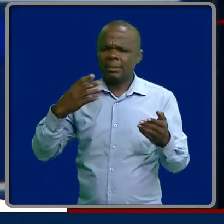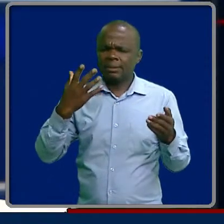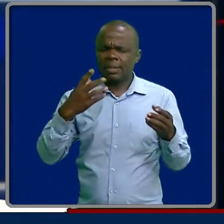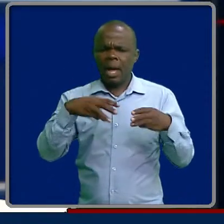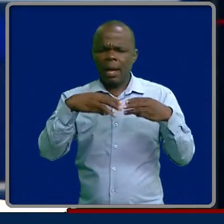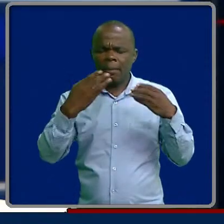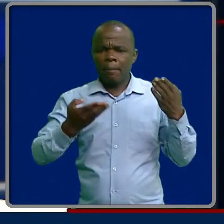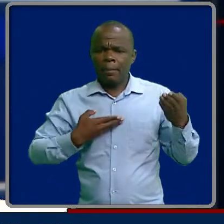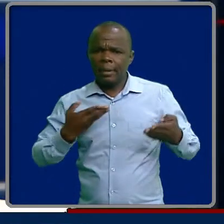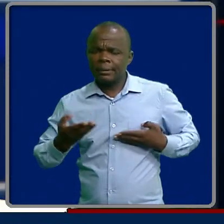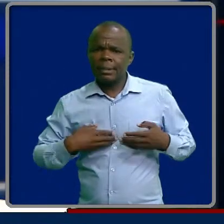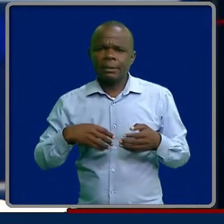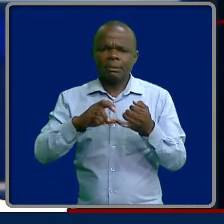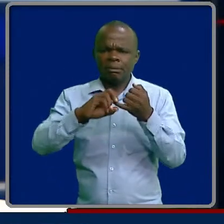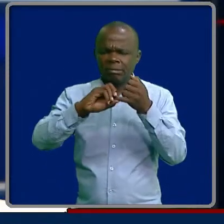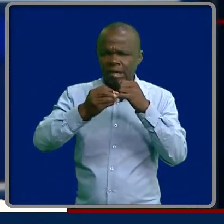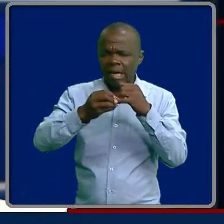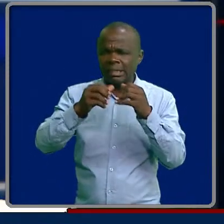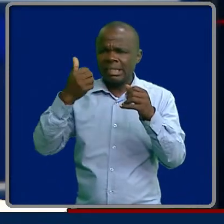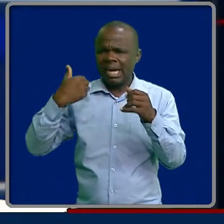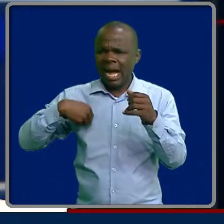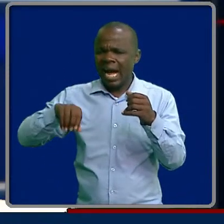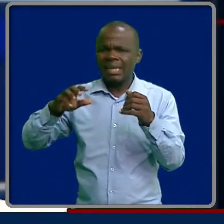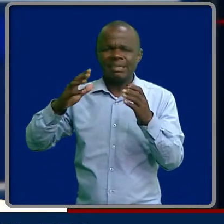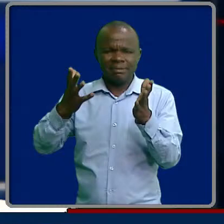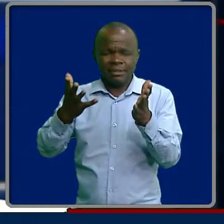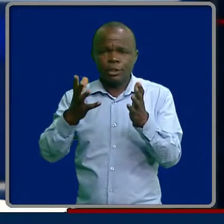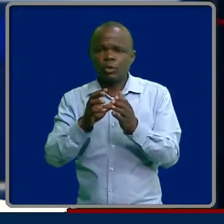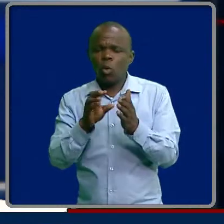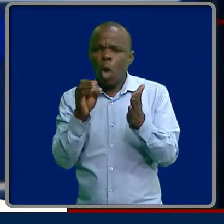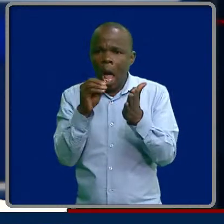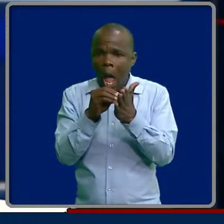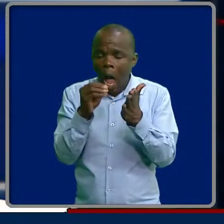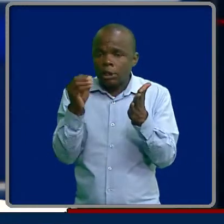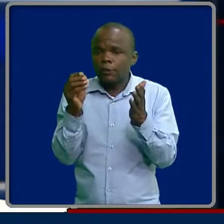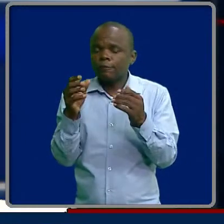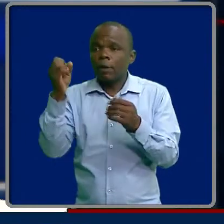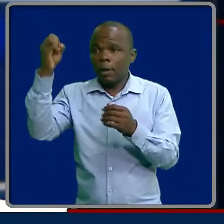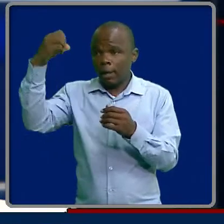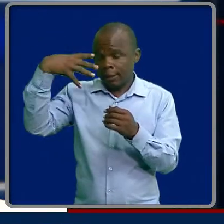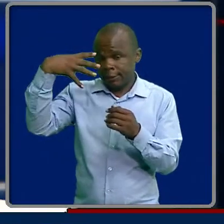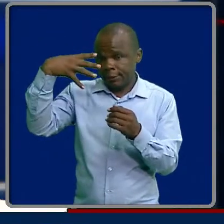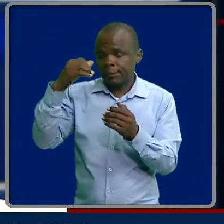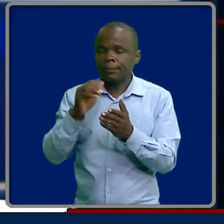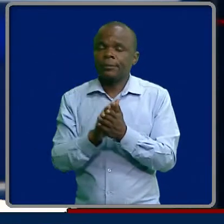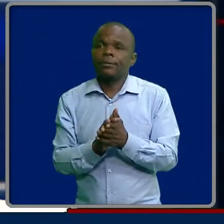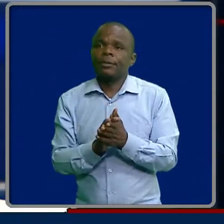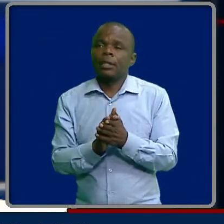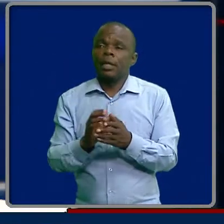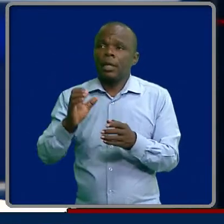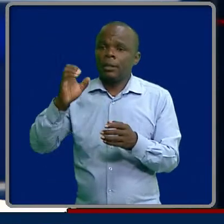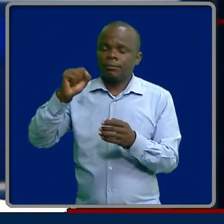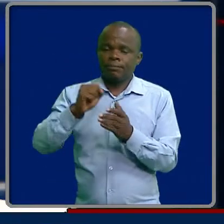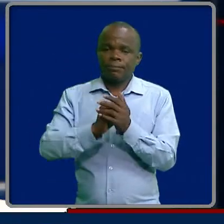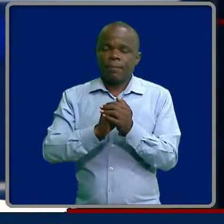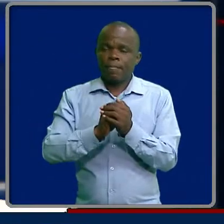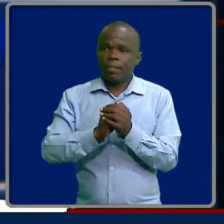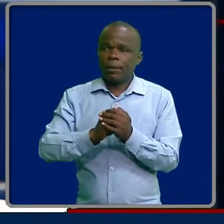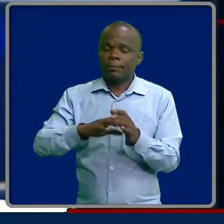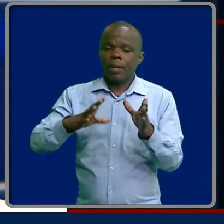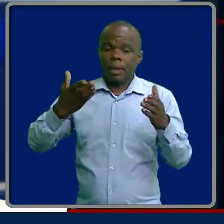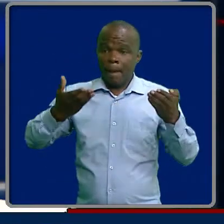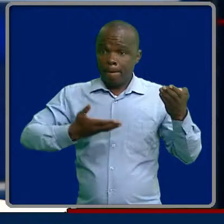power their businesses, and this includes embedded generators like solar PV. The Eswatini Electricity Company's Marketing and